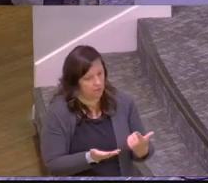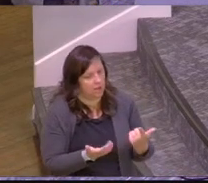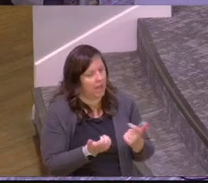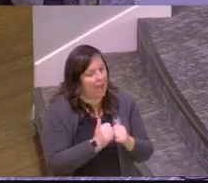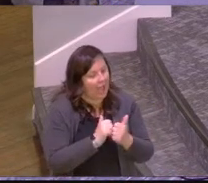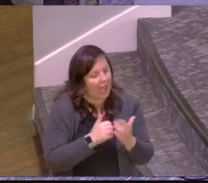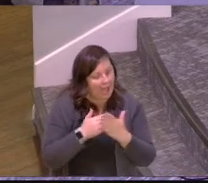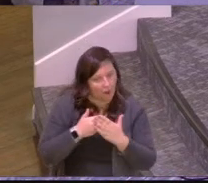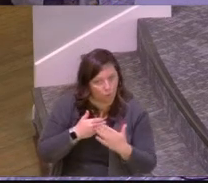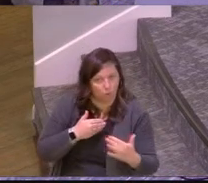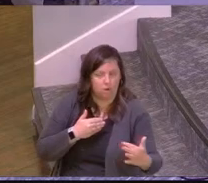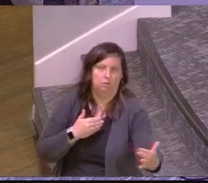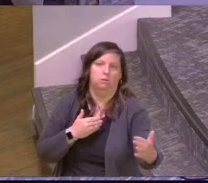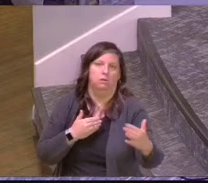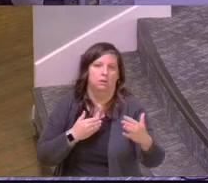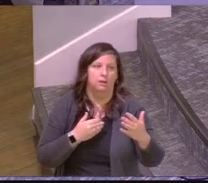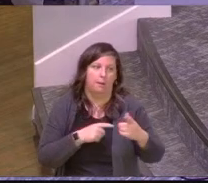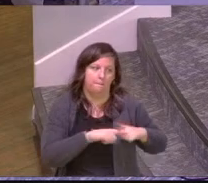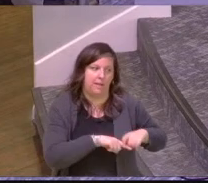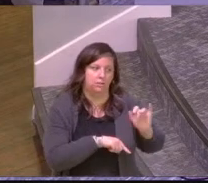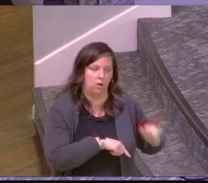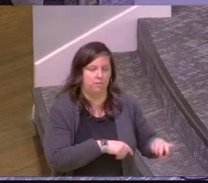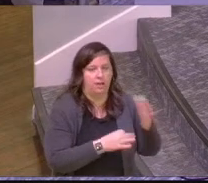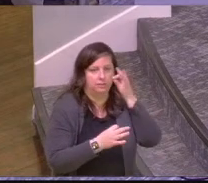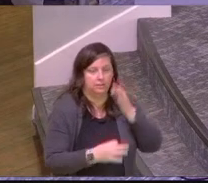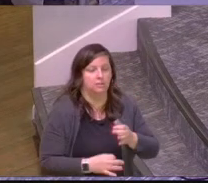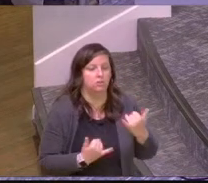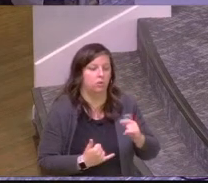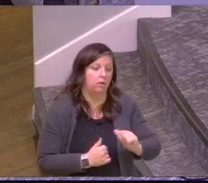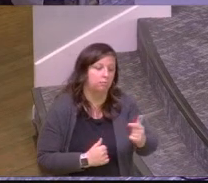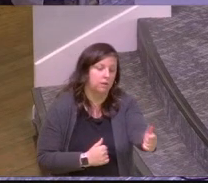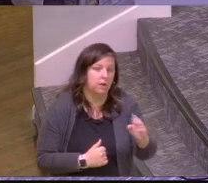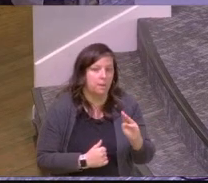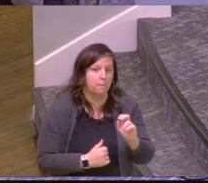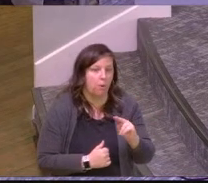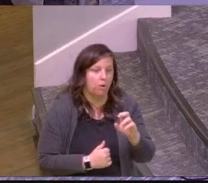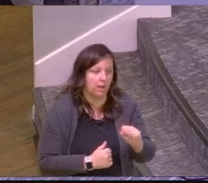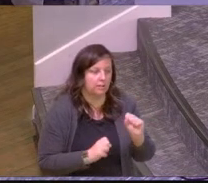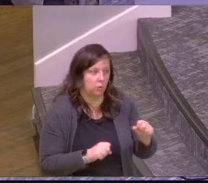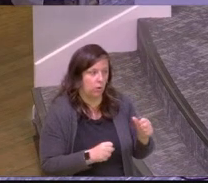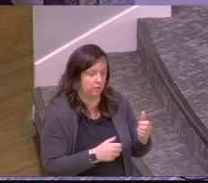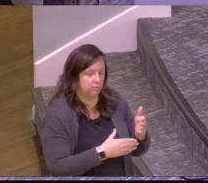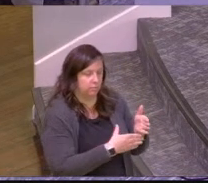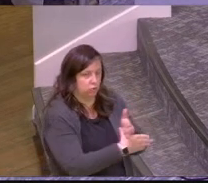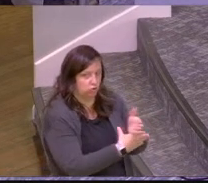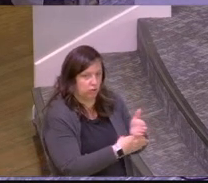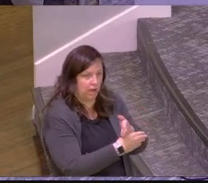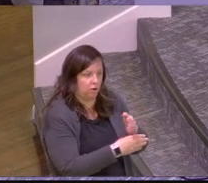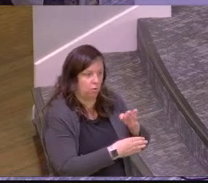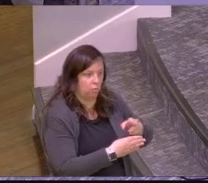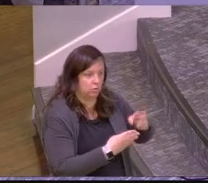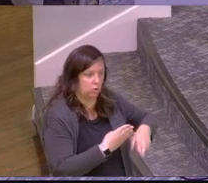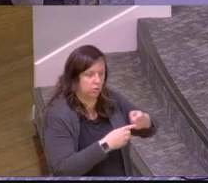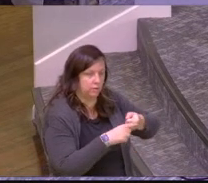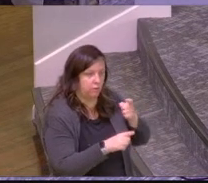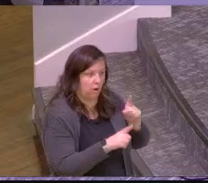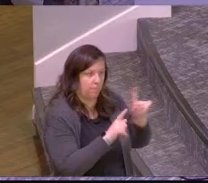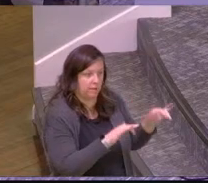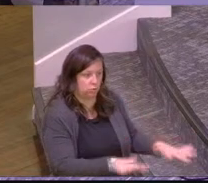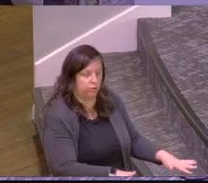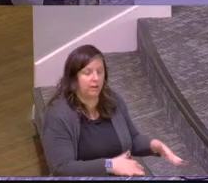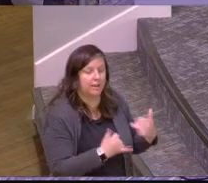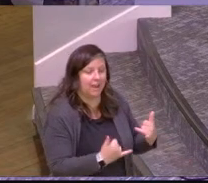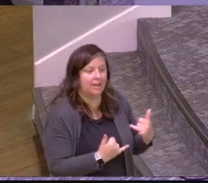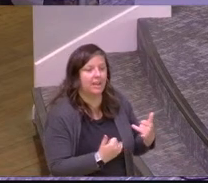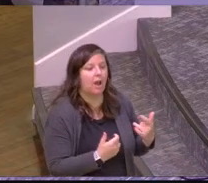we receive. So, Ms. Bonace, I turn it over to you to share the results of that survey and kind of our next steps